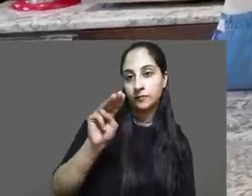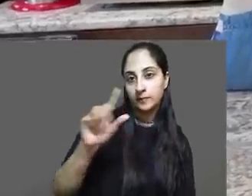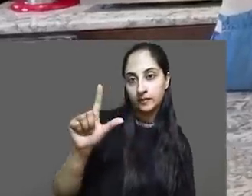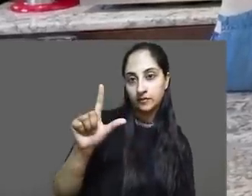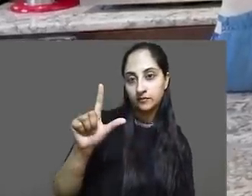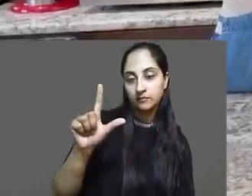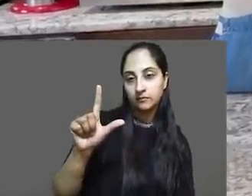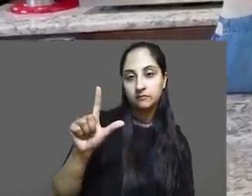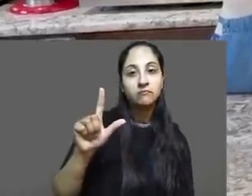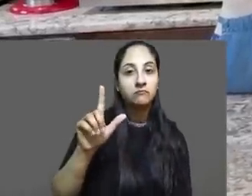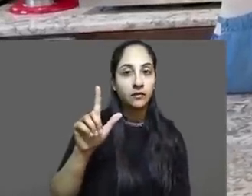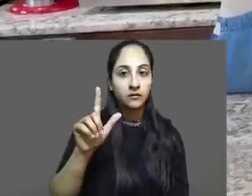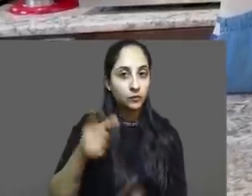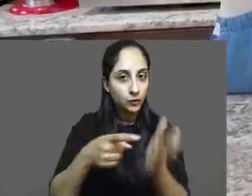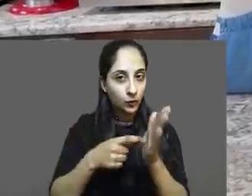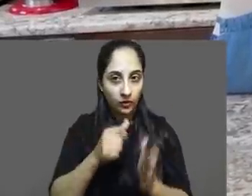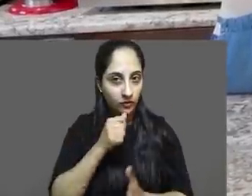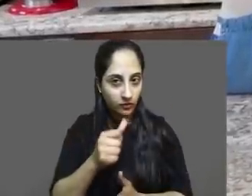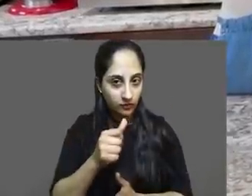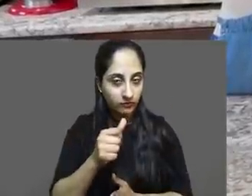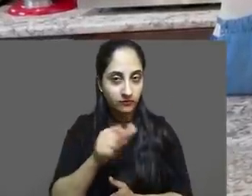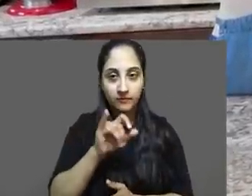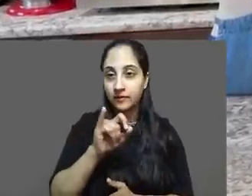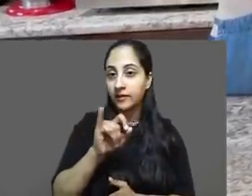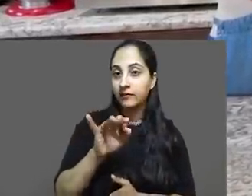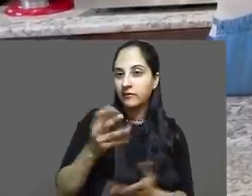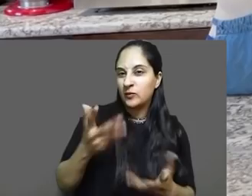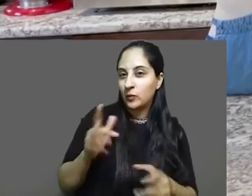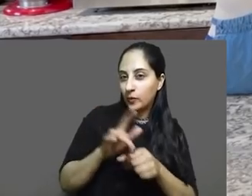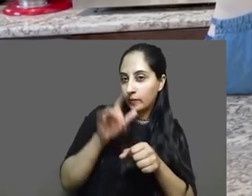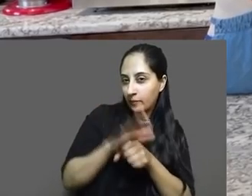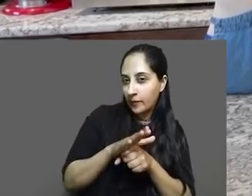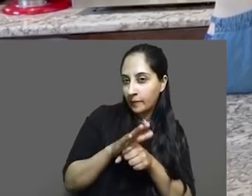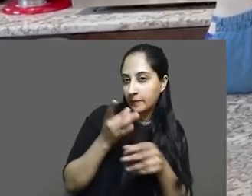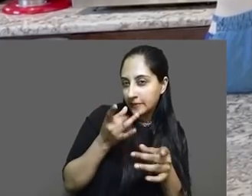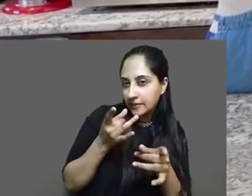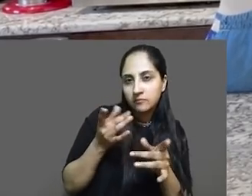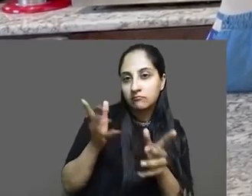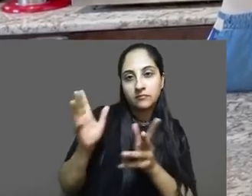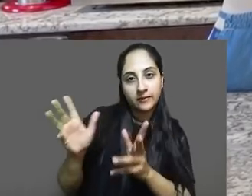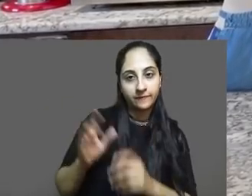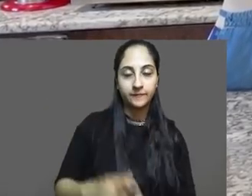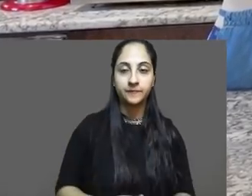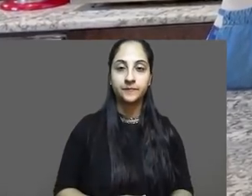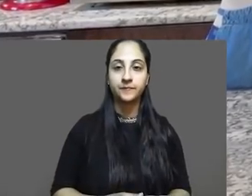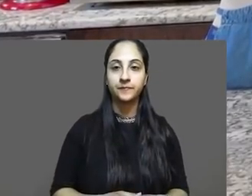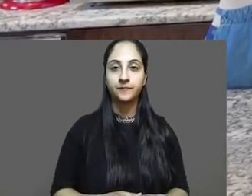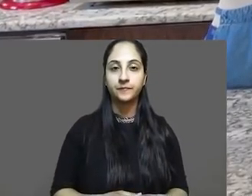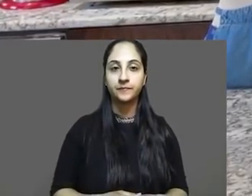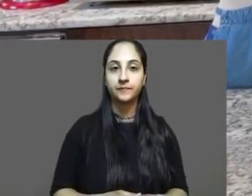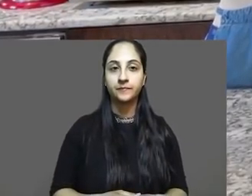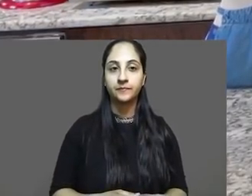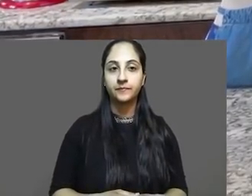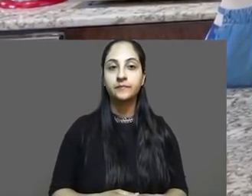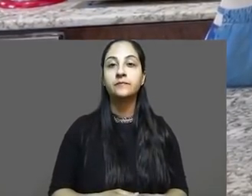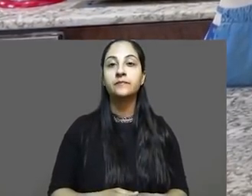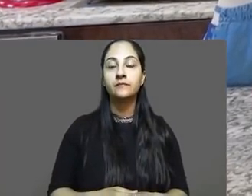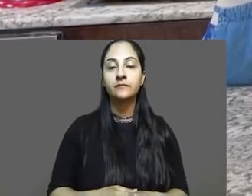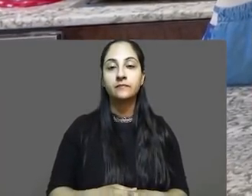optional. If you don't like to mix milk and soda, that's fine. It's enough. And then we add in the ice